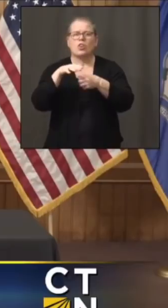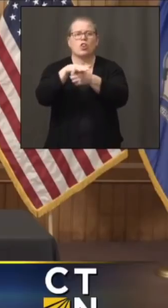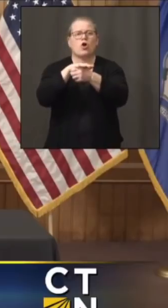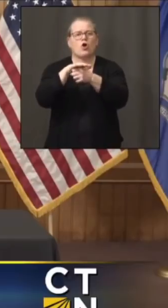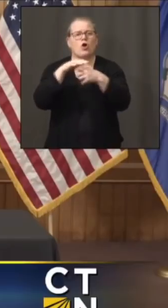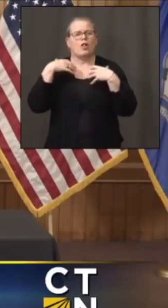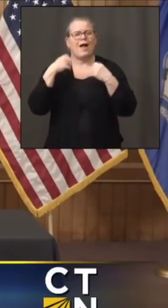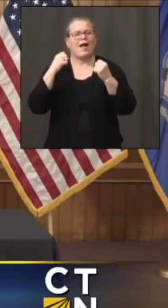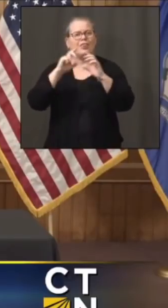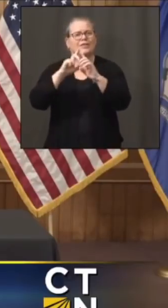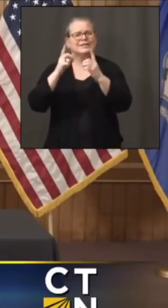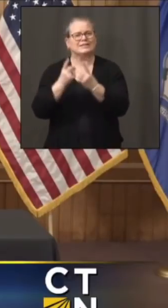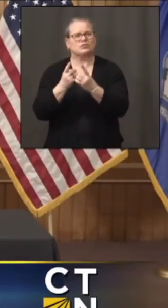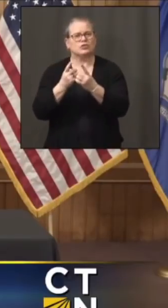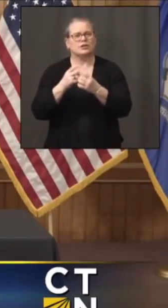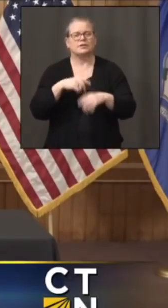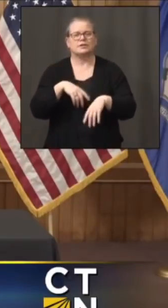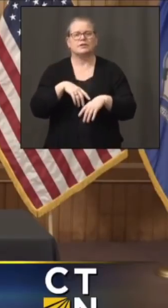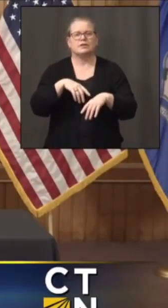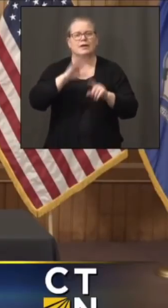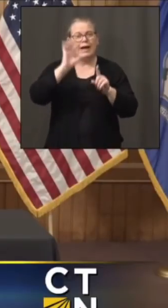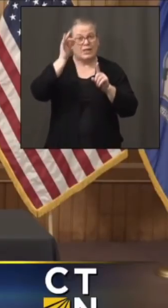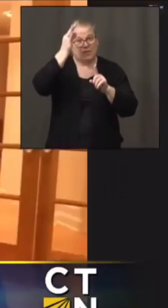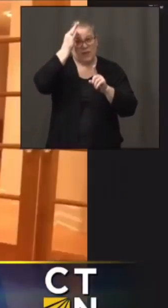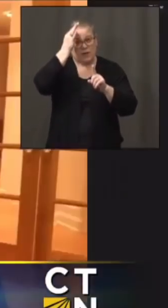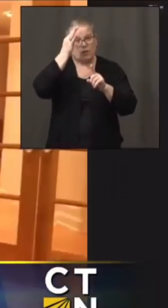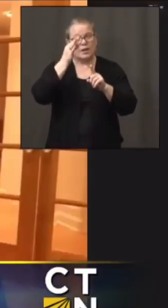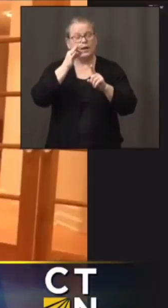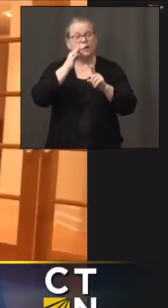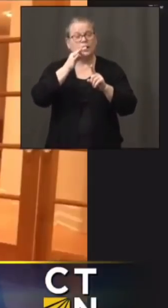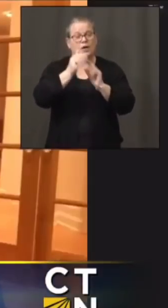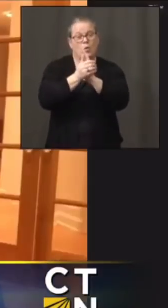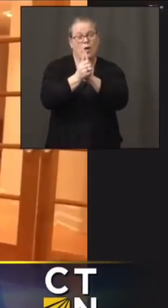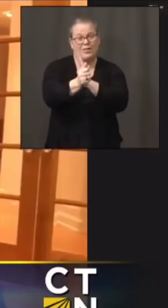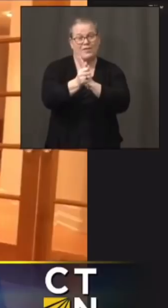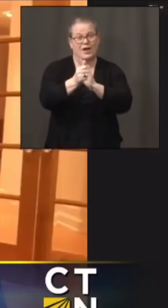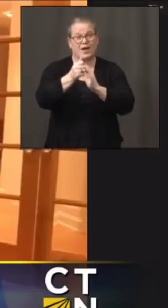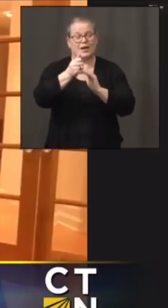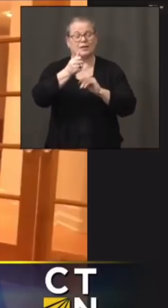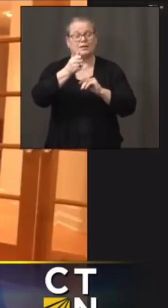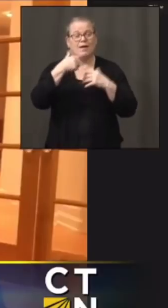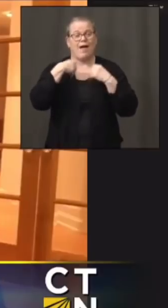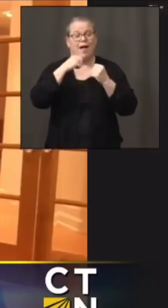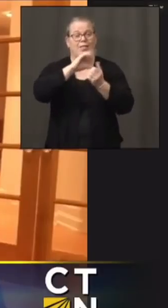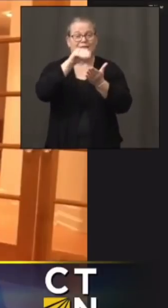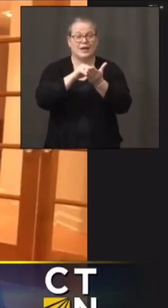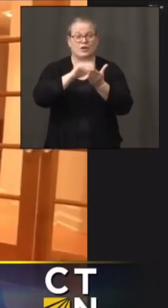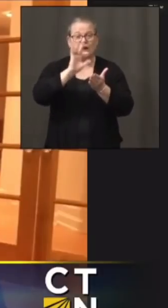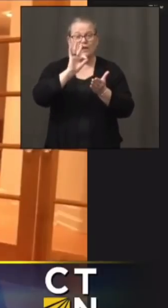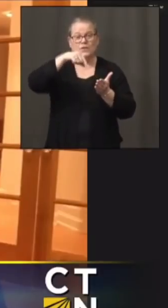districts and the FQHCs to start receiving actual vaccination doses?